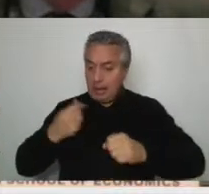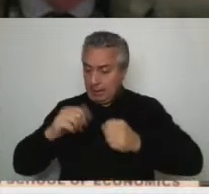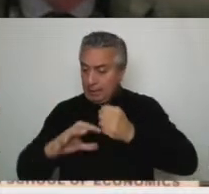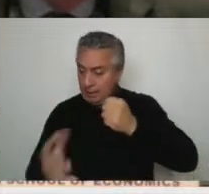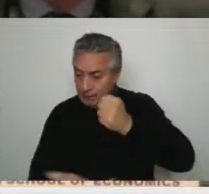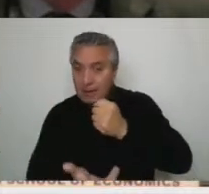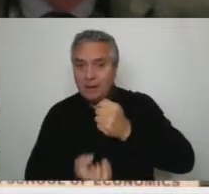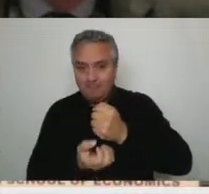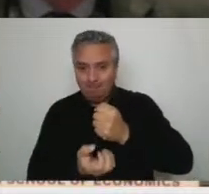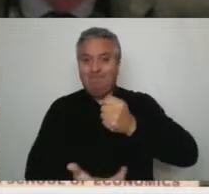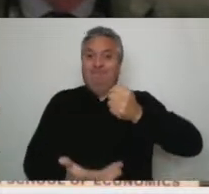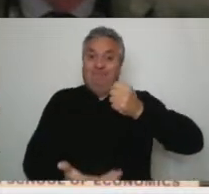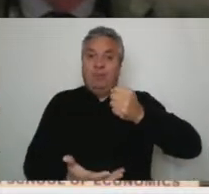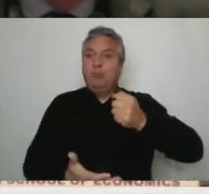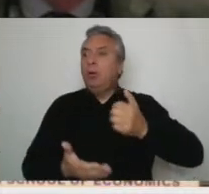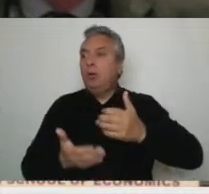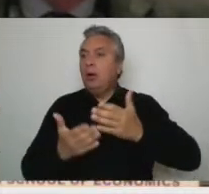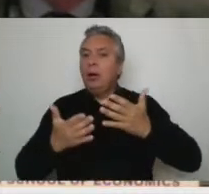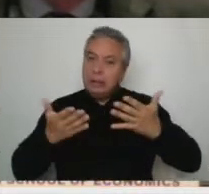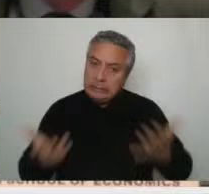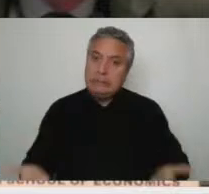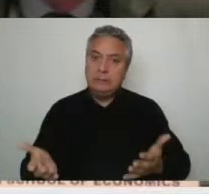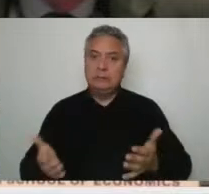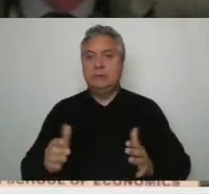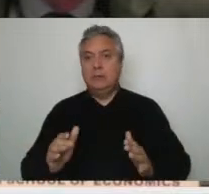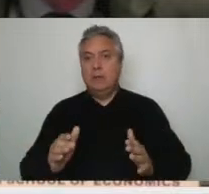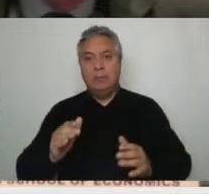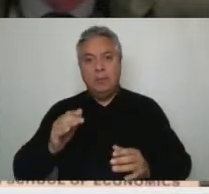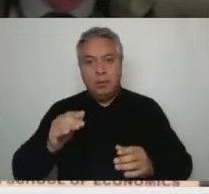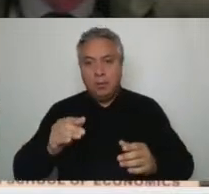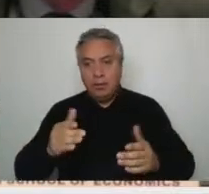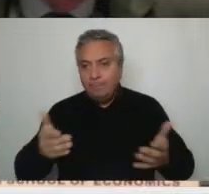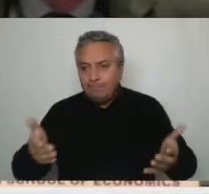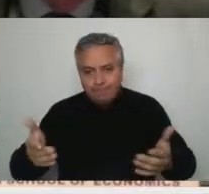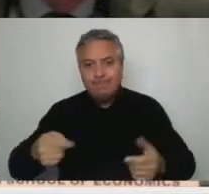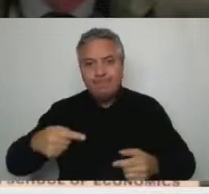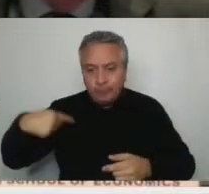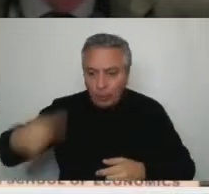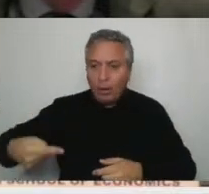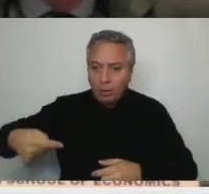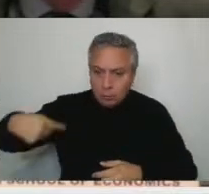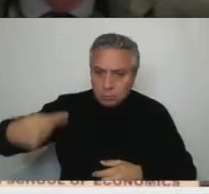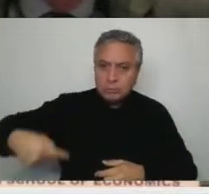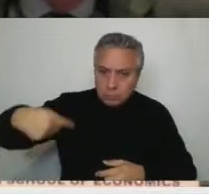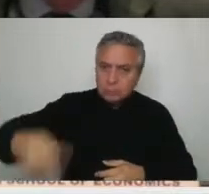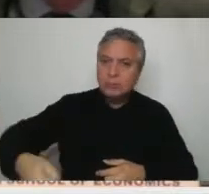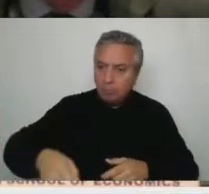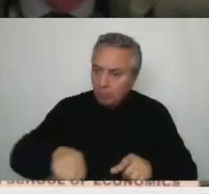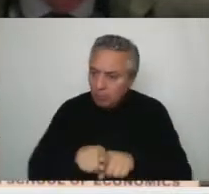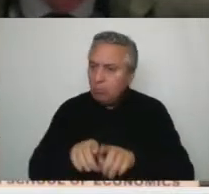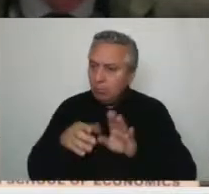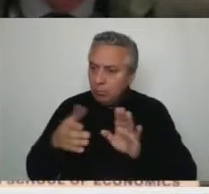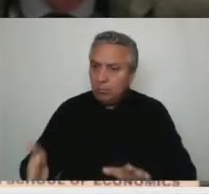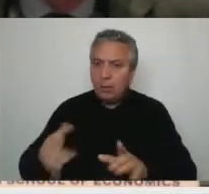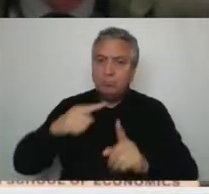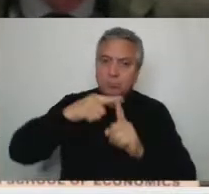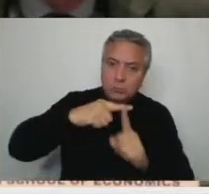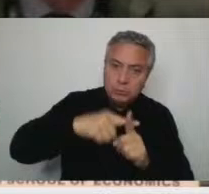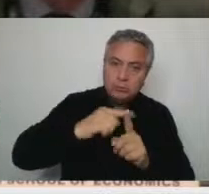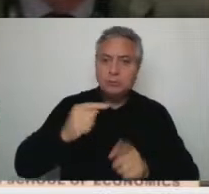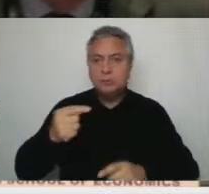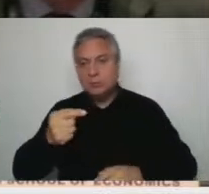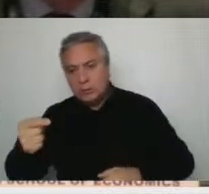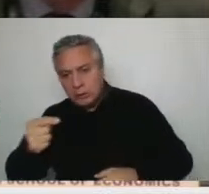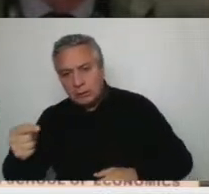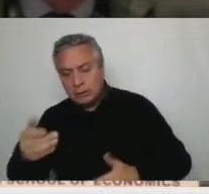bad for social issues. But as we have said yesterday in the meeting, how can we put these